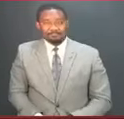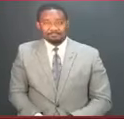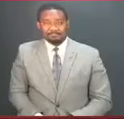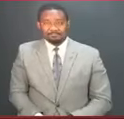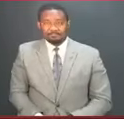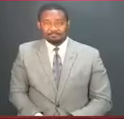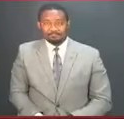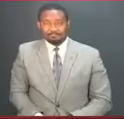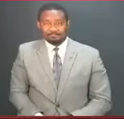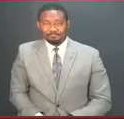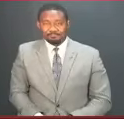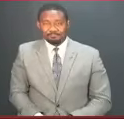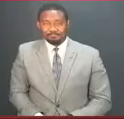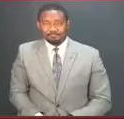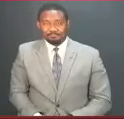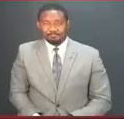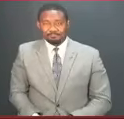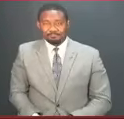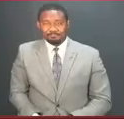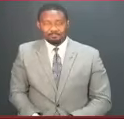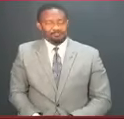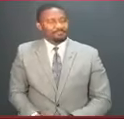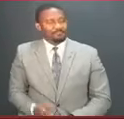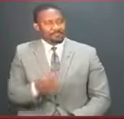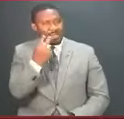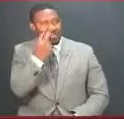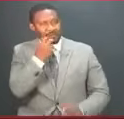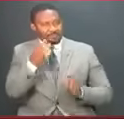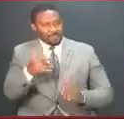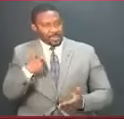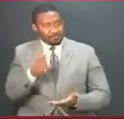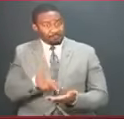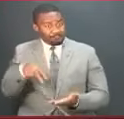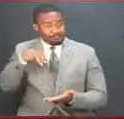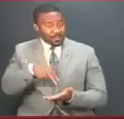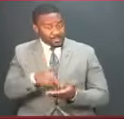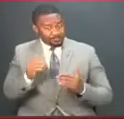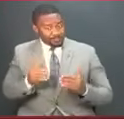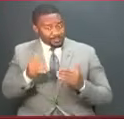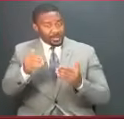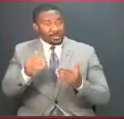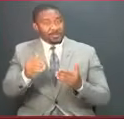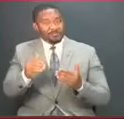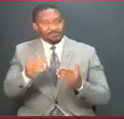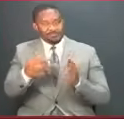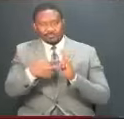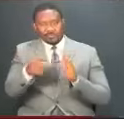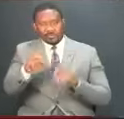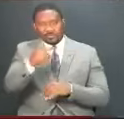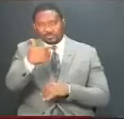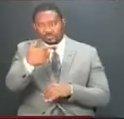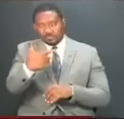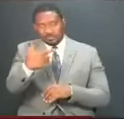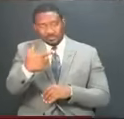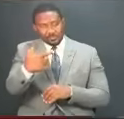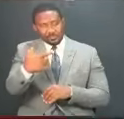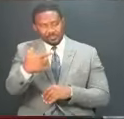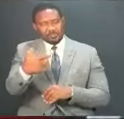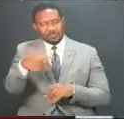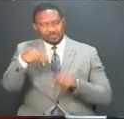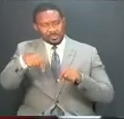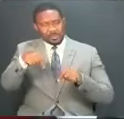Move it in the chairman. Mr. Speaker, I rise to move that item number 21 on